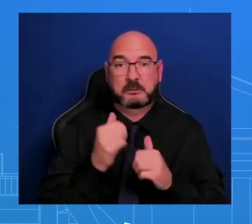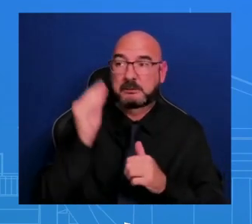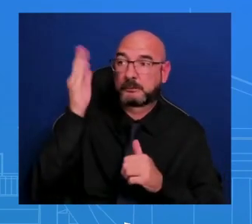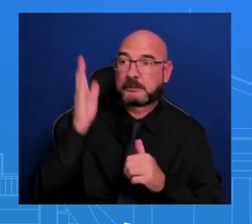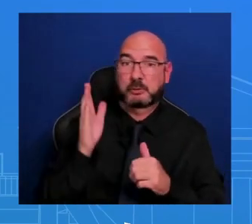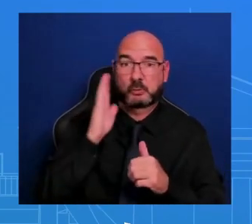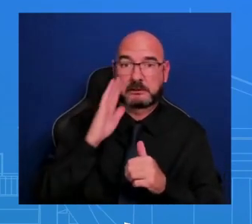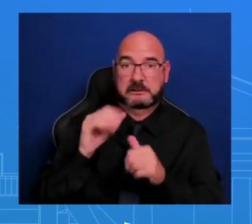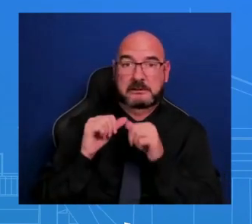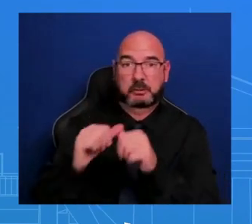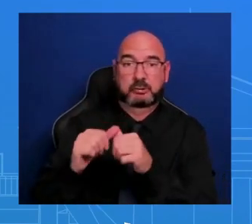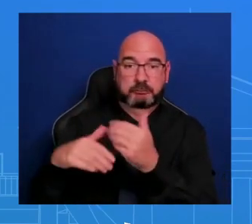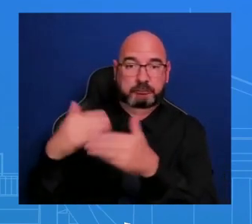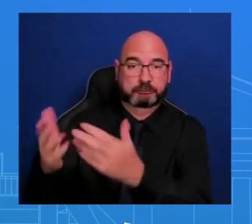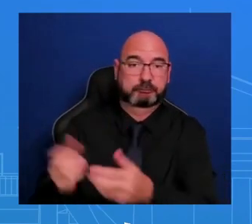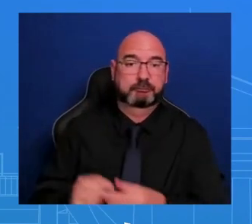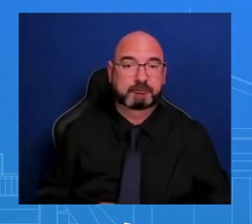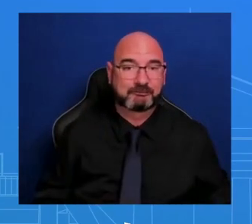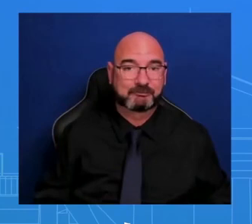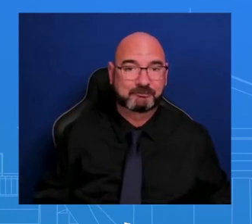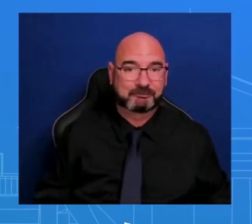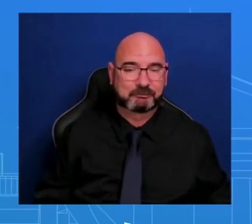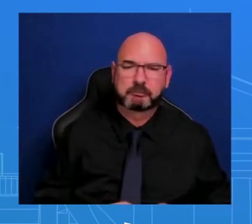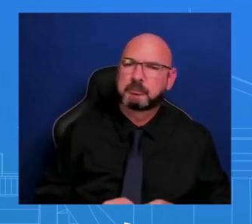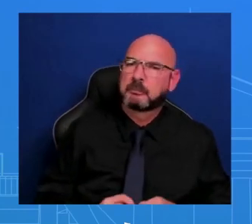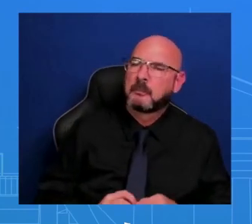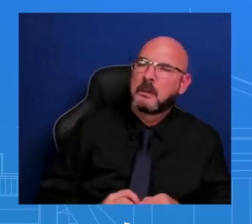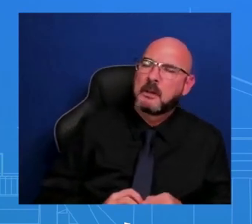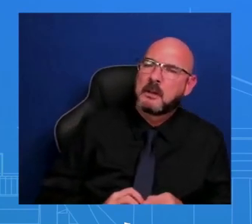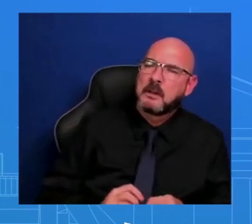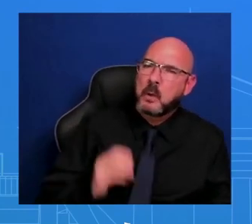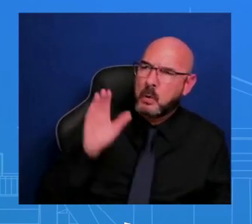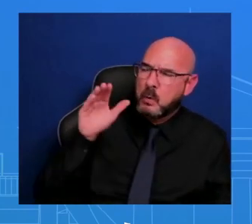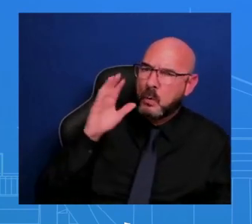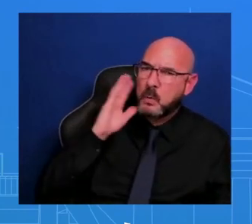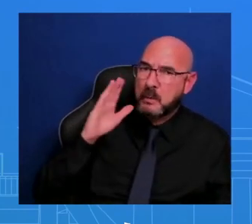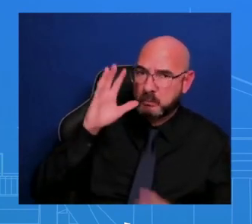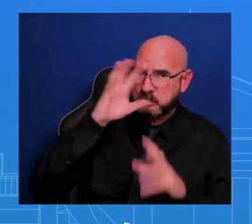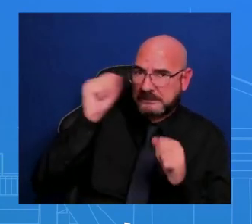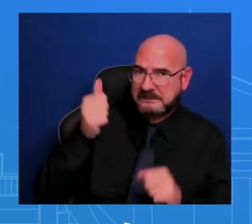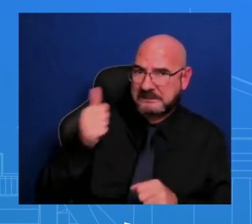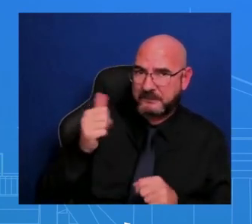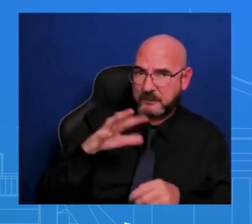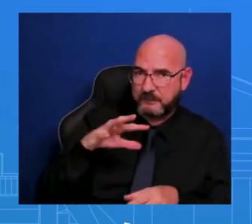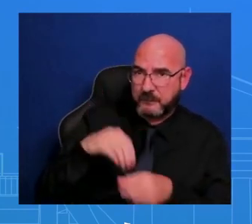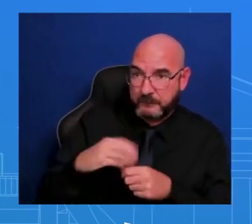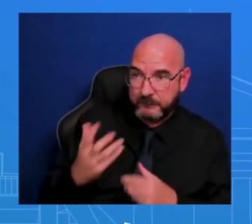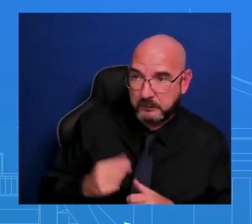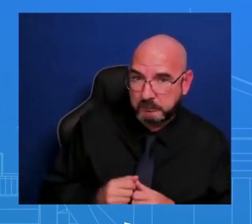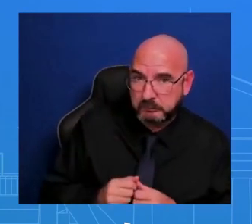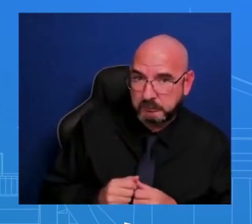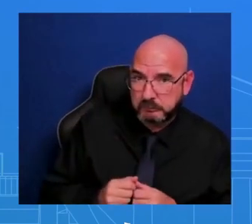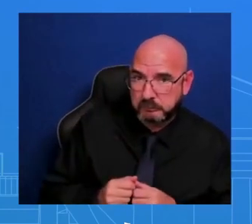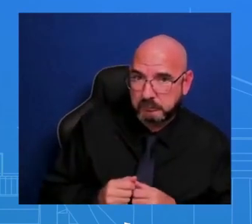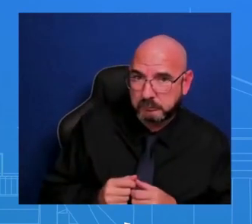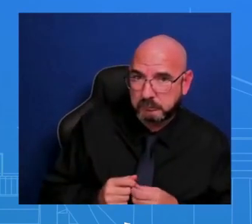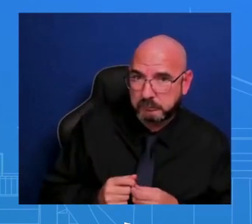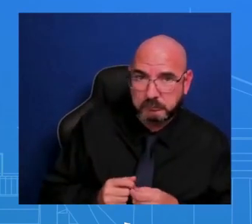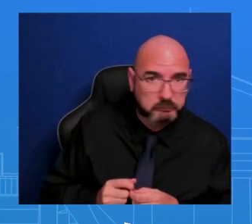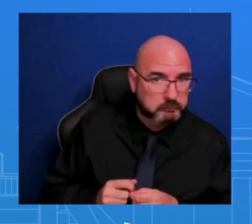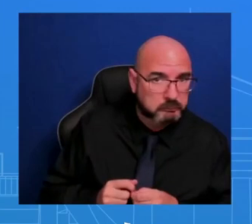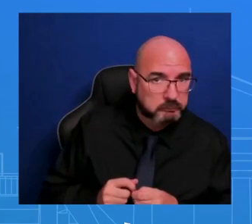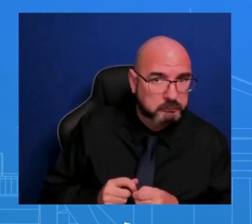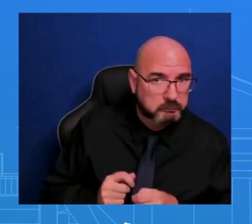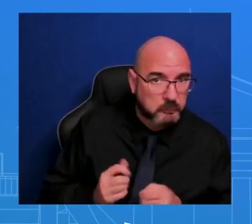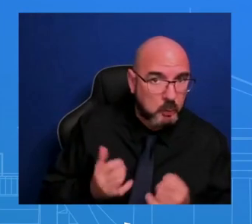mean, the situation has been outlined here in the White House is how dire it is in the Middle East, mm-hmm. and how dire the